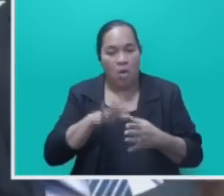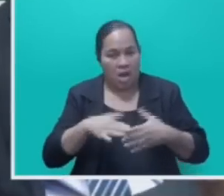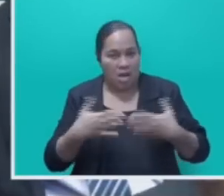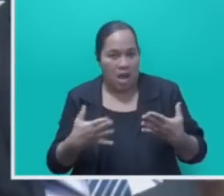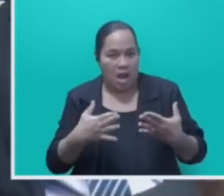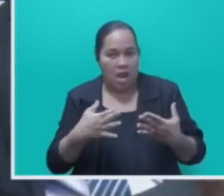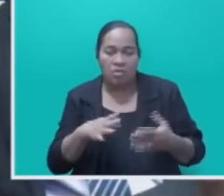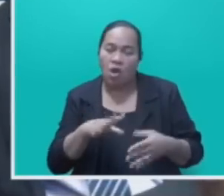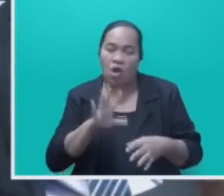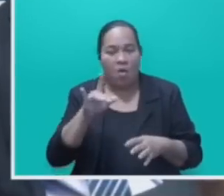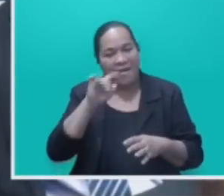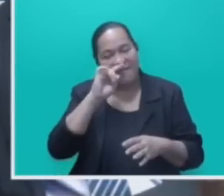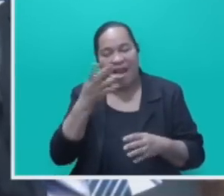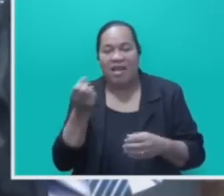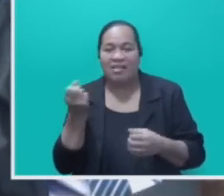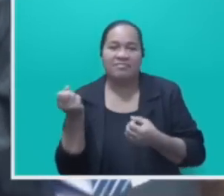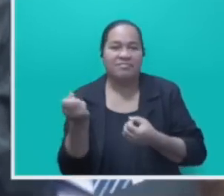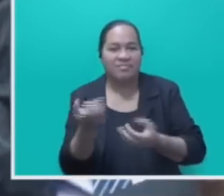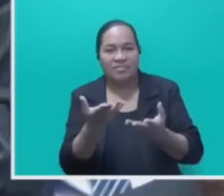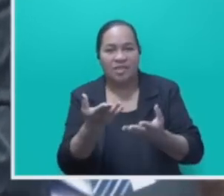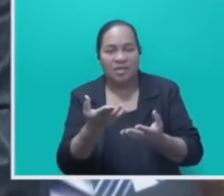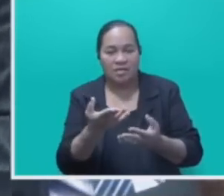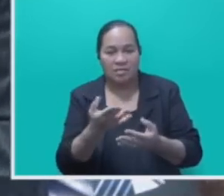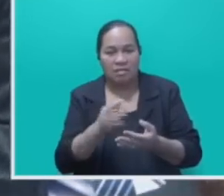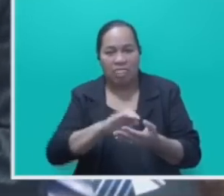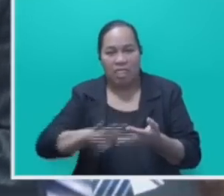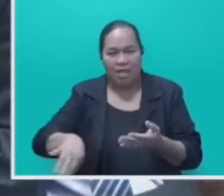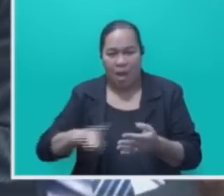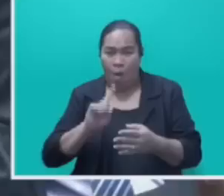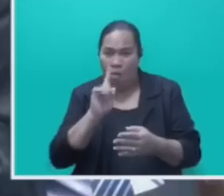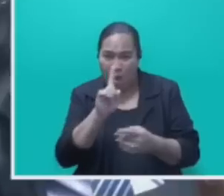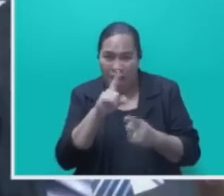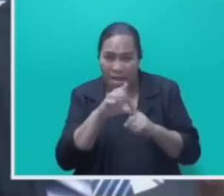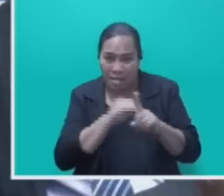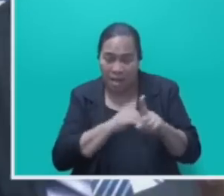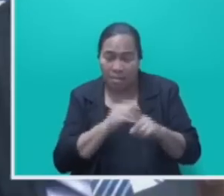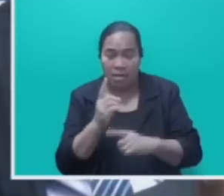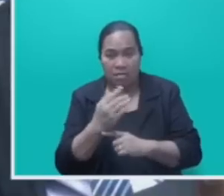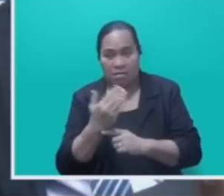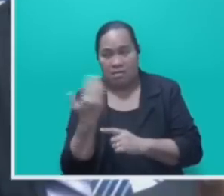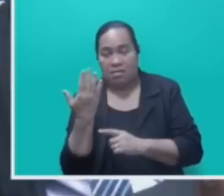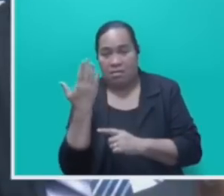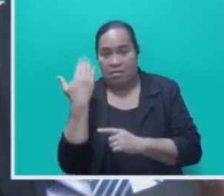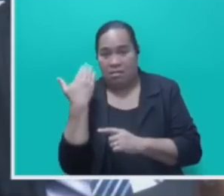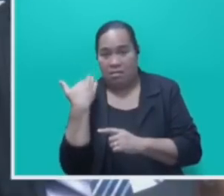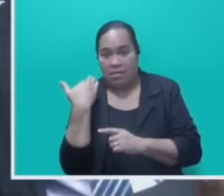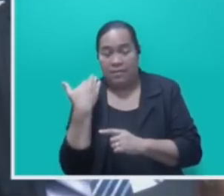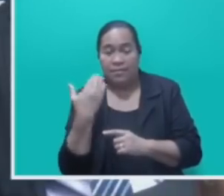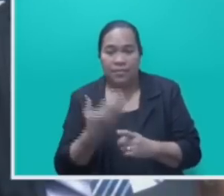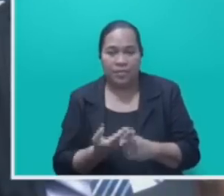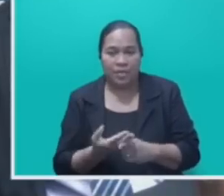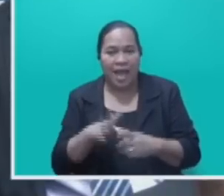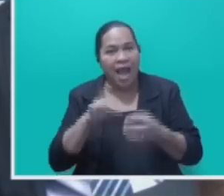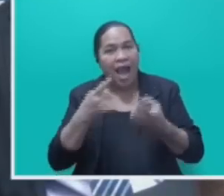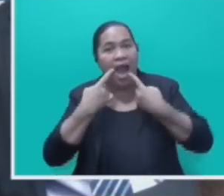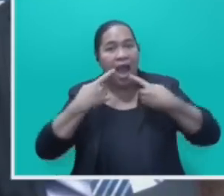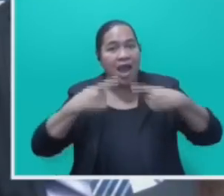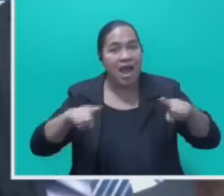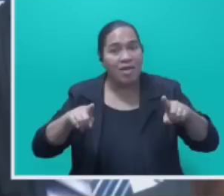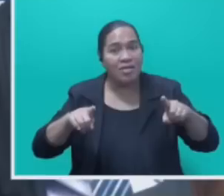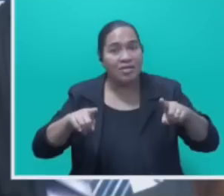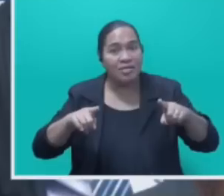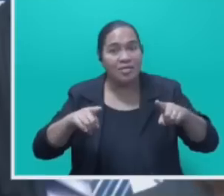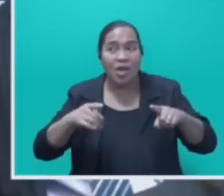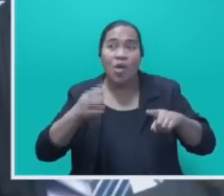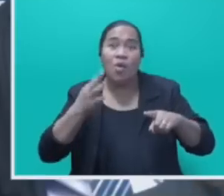now not be delivered. One recently stated that those announcements were made in